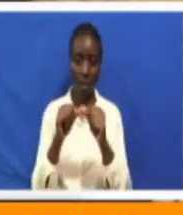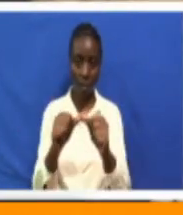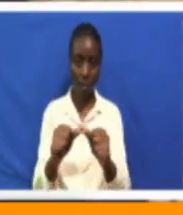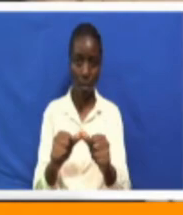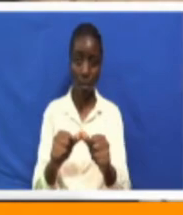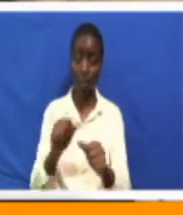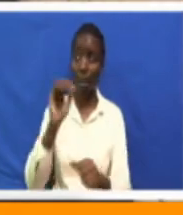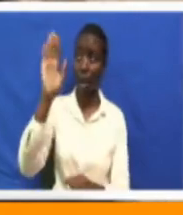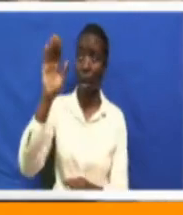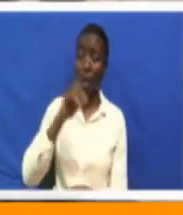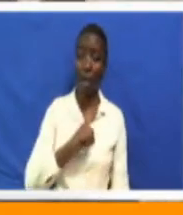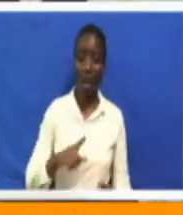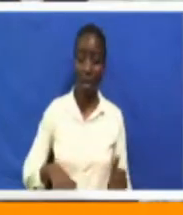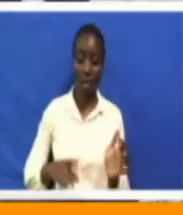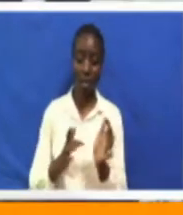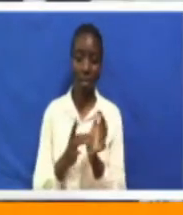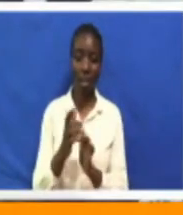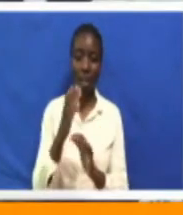welcome